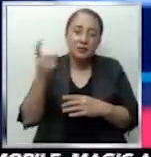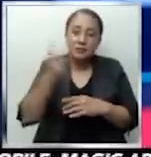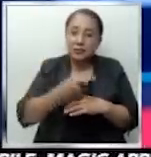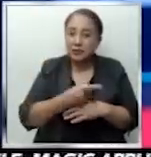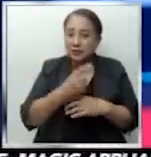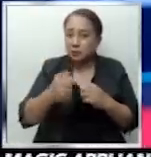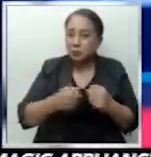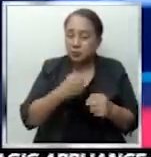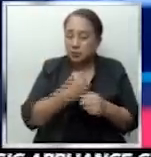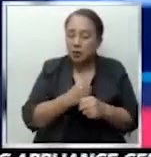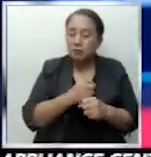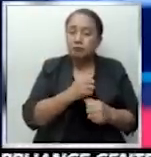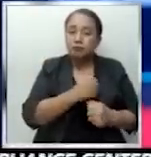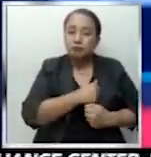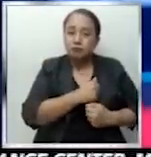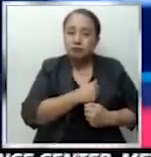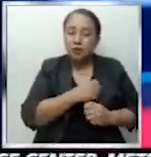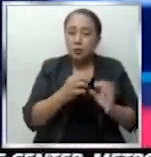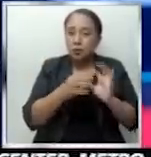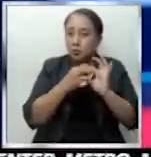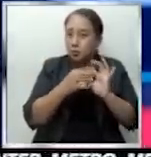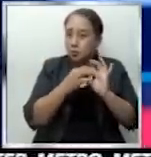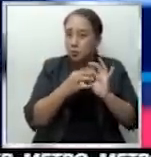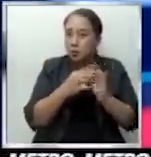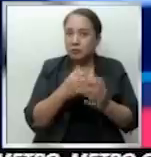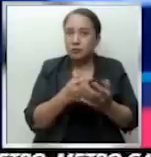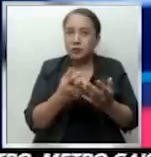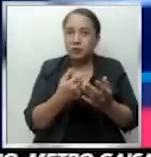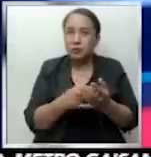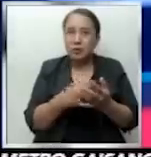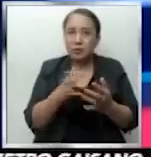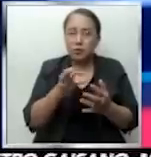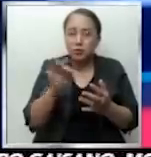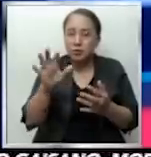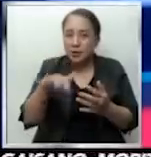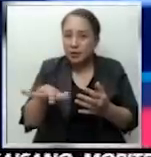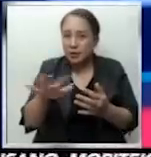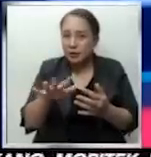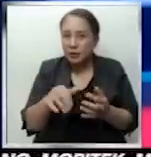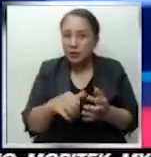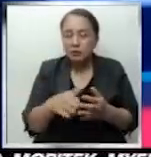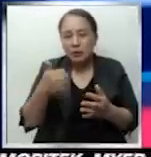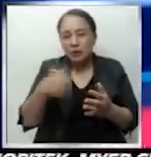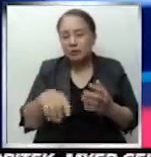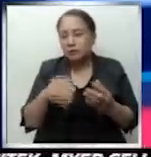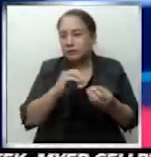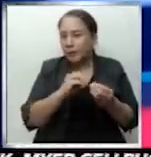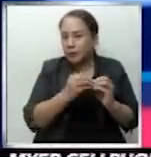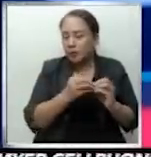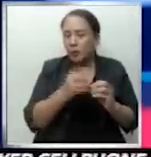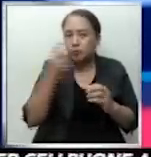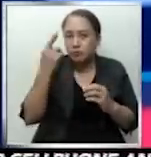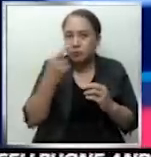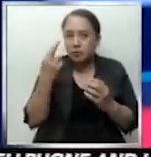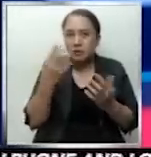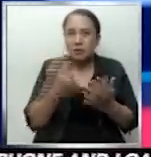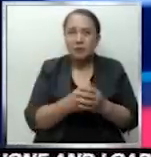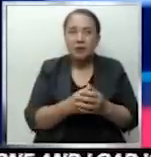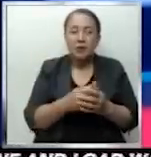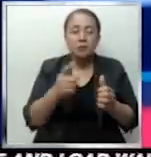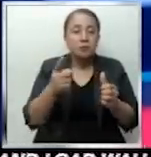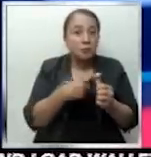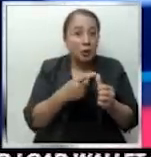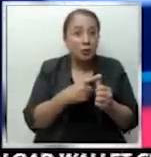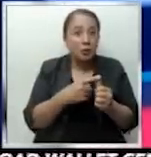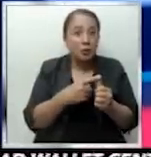militaries are coordinating. Mm-hmm. And they choose sites for any number of reasons. And that's to primarily just to